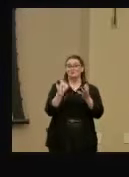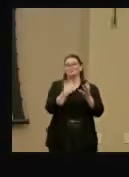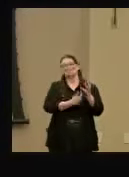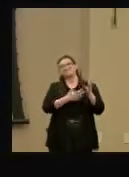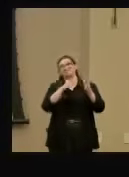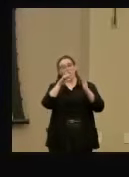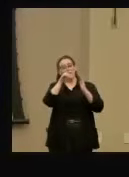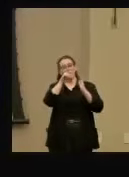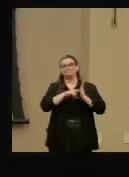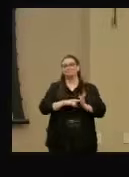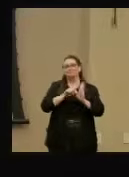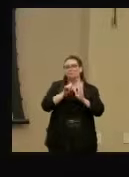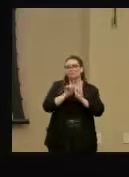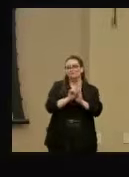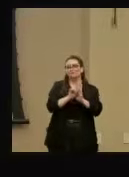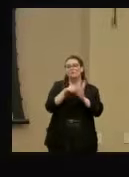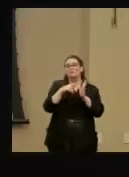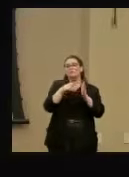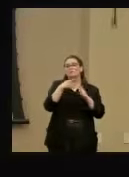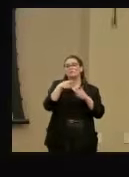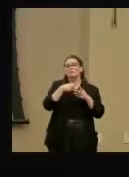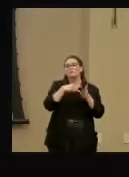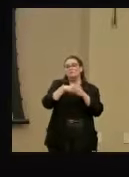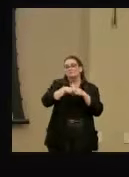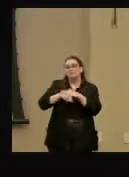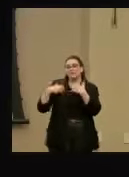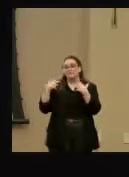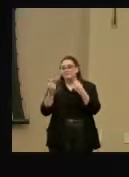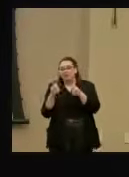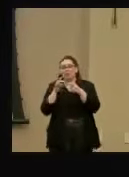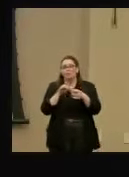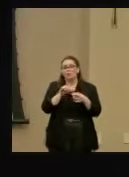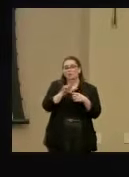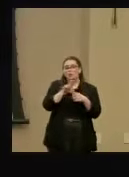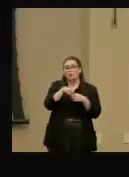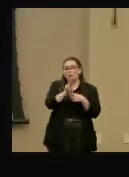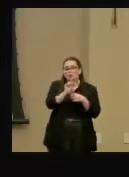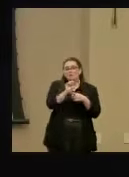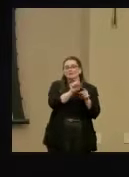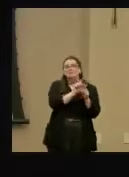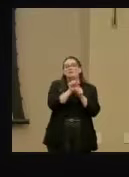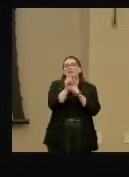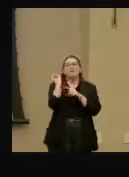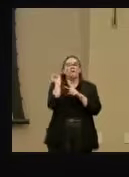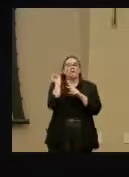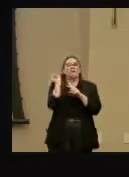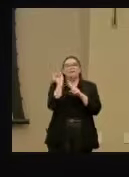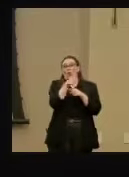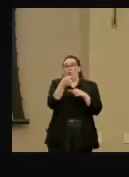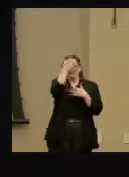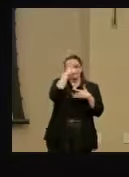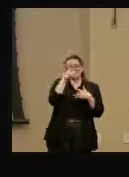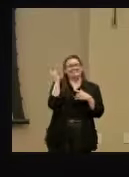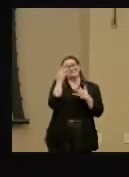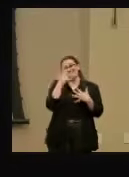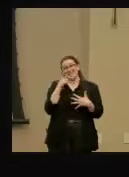at reproductive health in lupus and other rheumatic diseases. This is the first and only guideline that has come out, which is kind of sad.